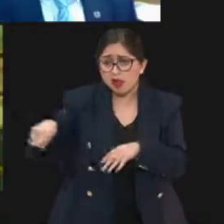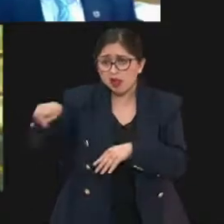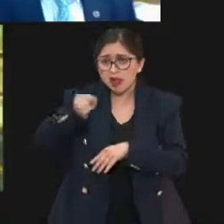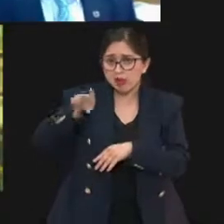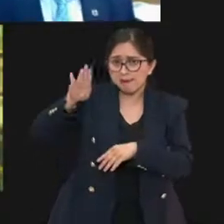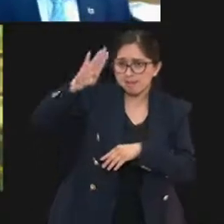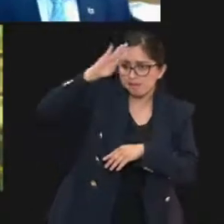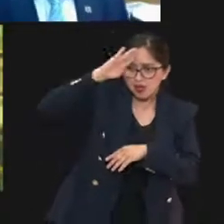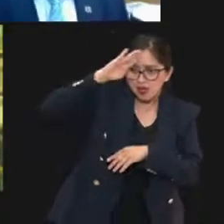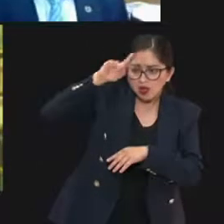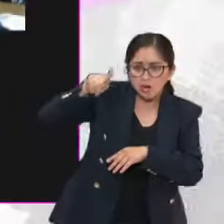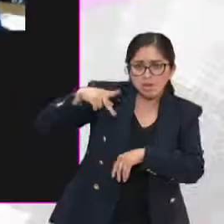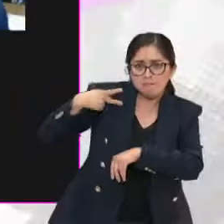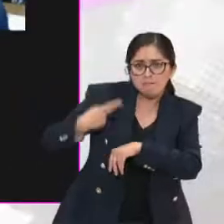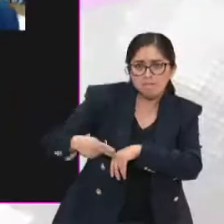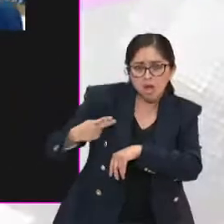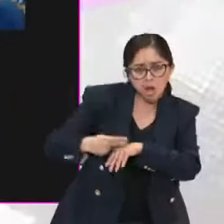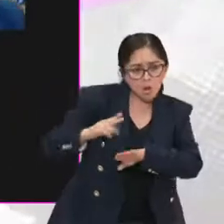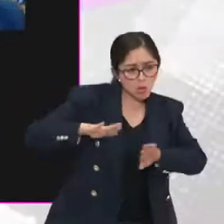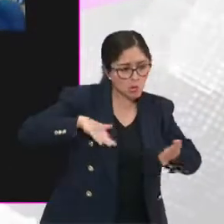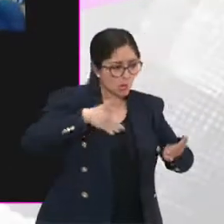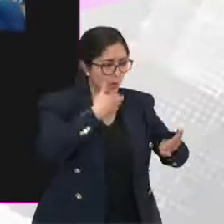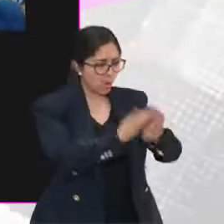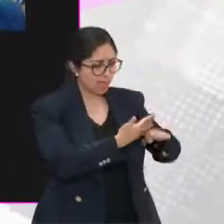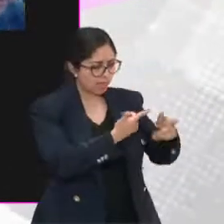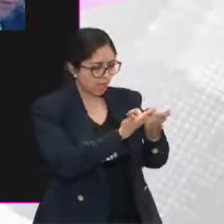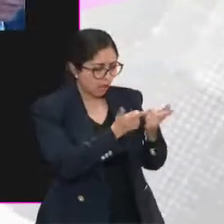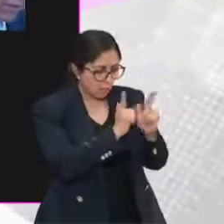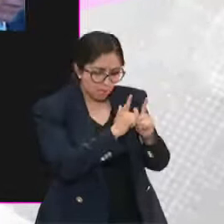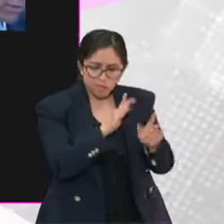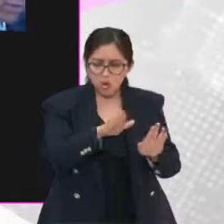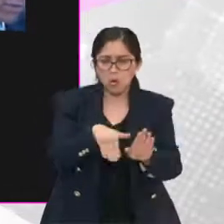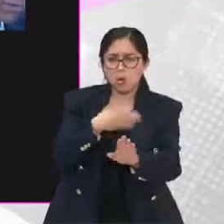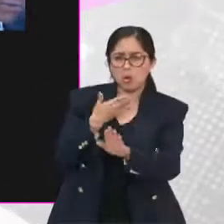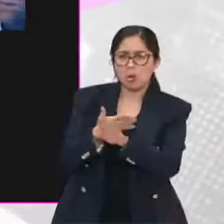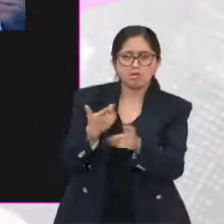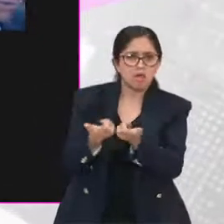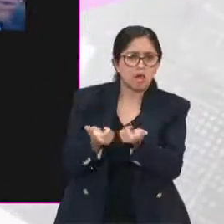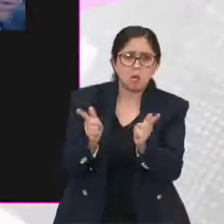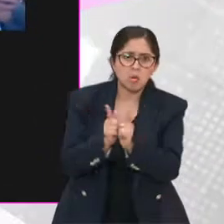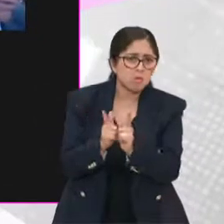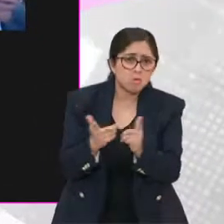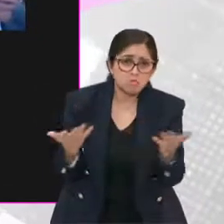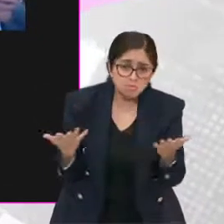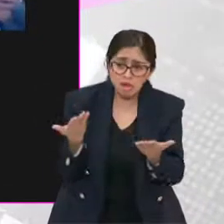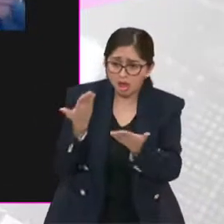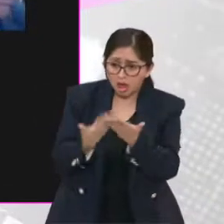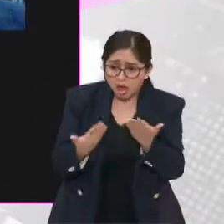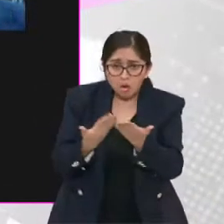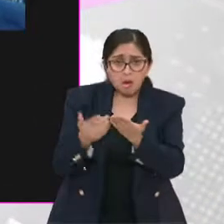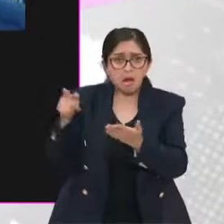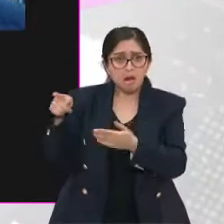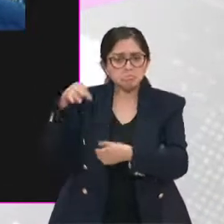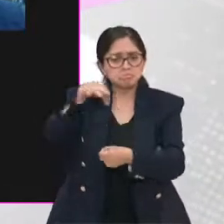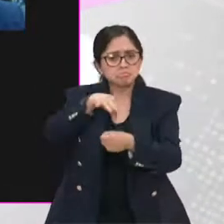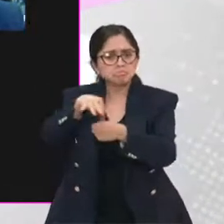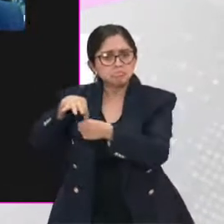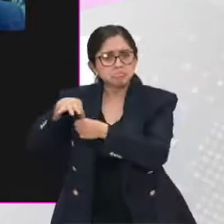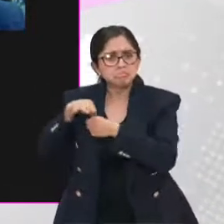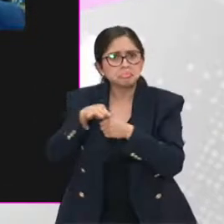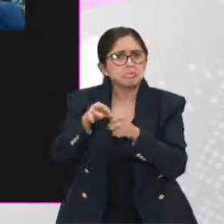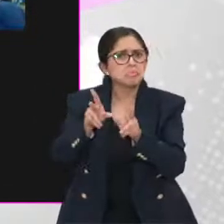able to overcome all these threats, and that they have gotten and had